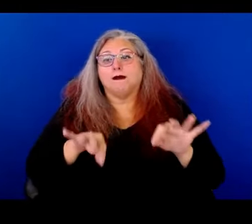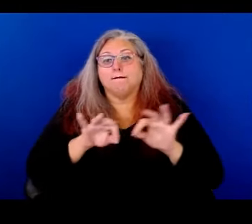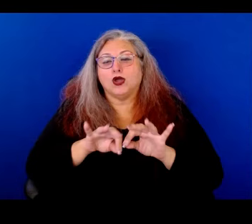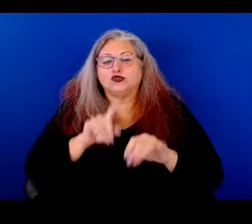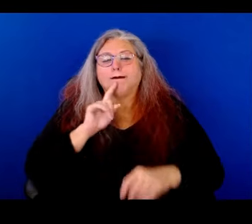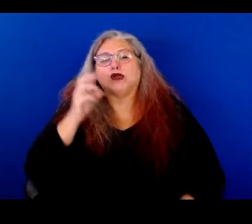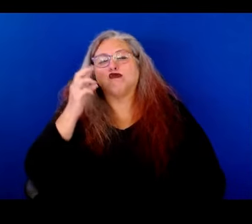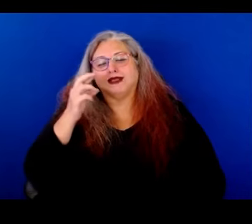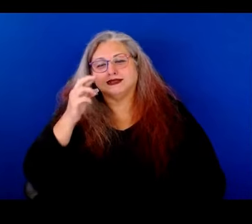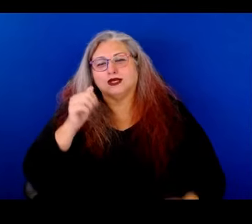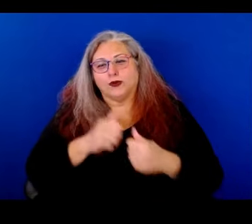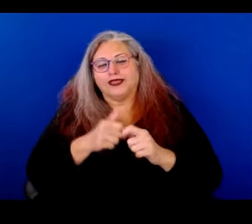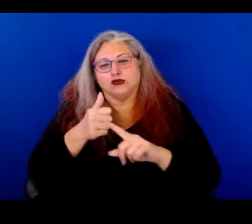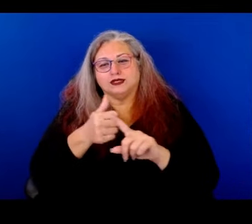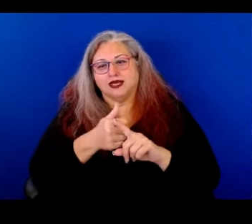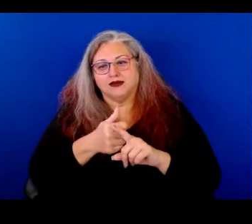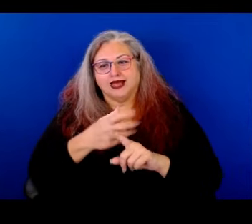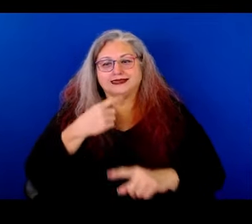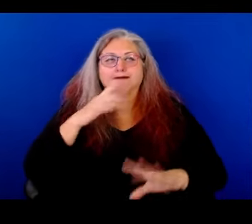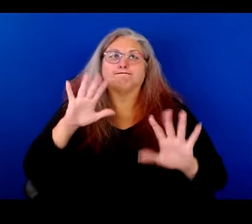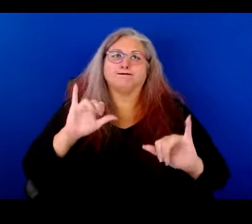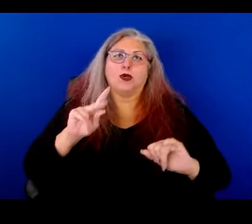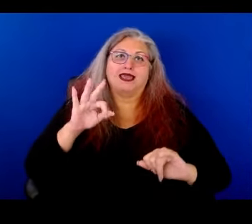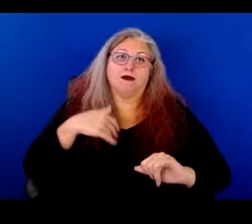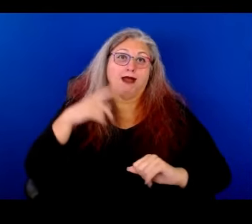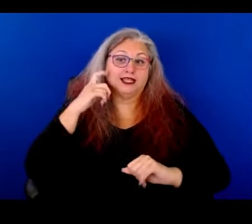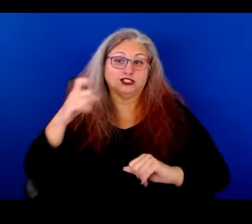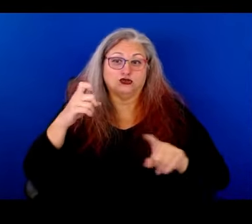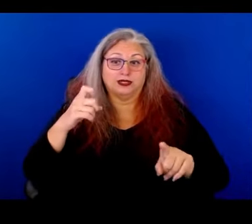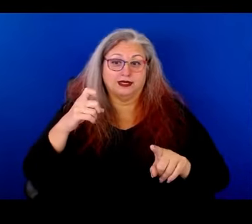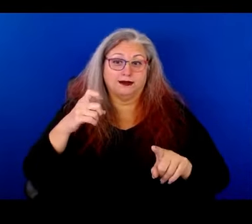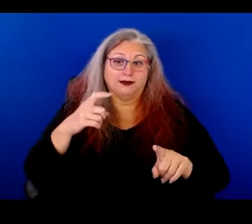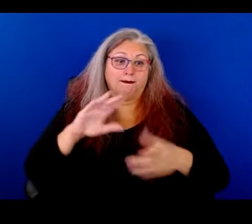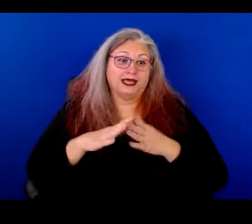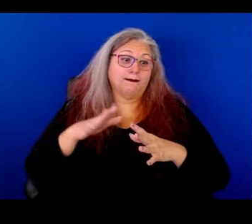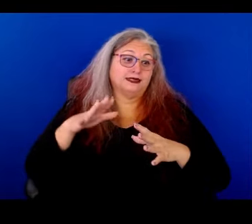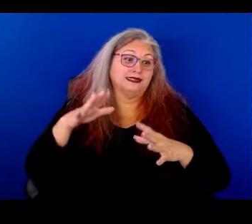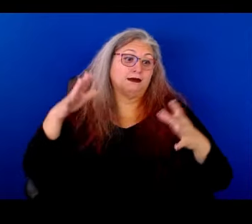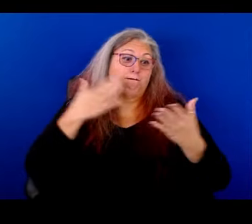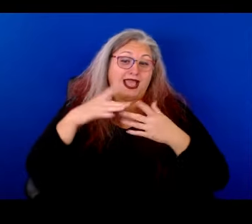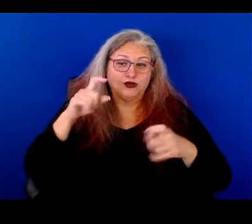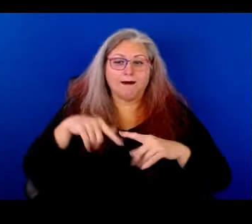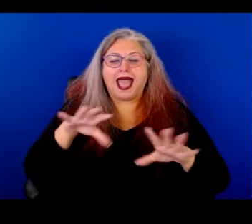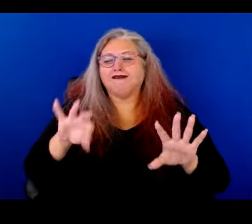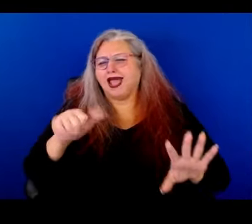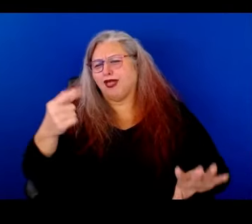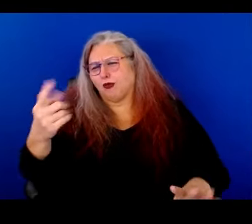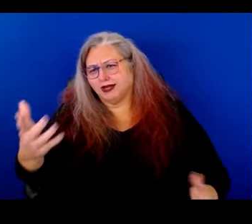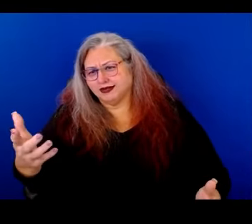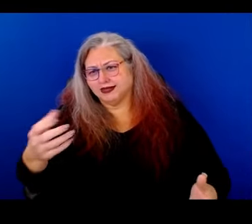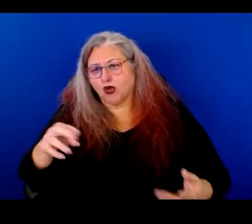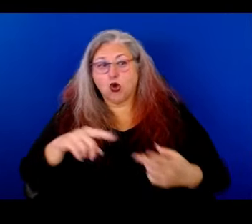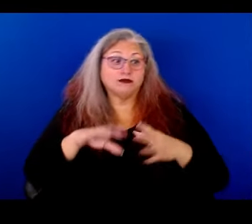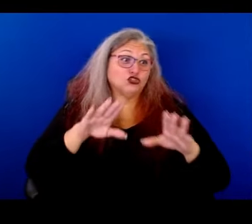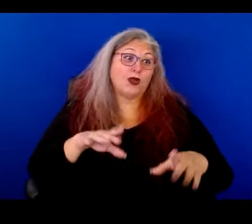to be realistic with yourself and be like, okay, if my dream turns into a nightmare, I can find another dream. Or